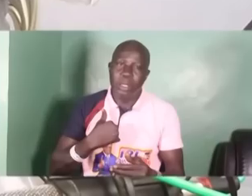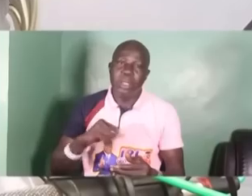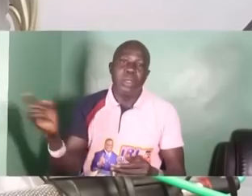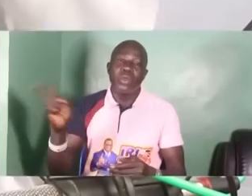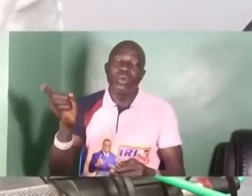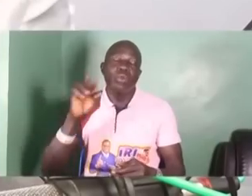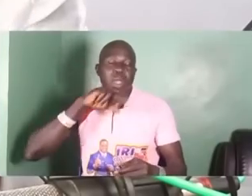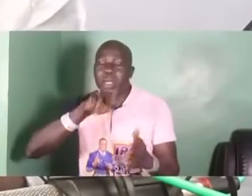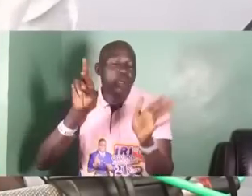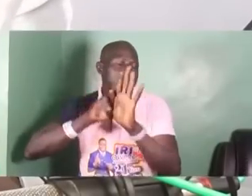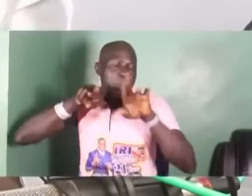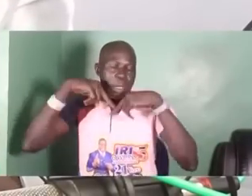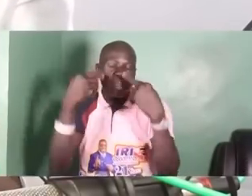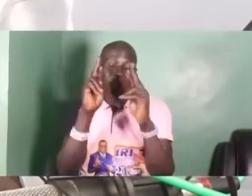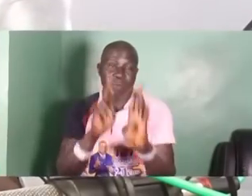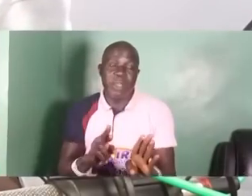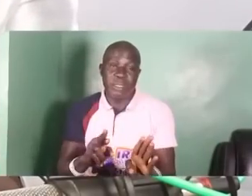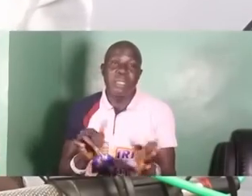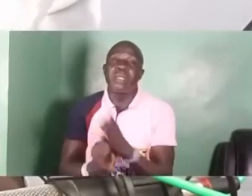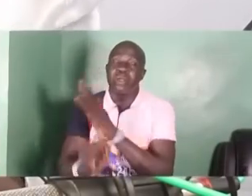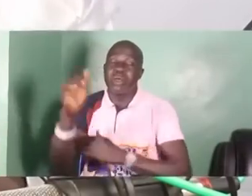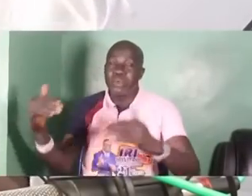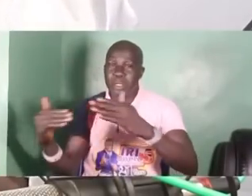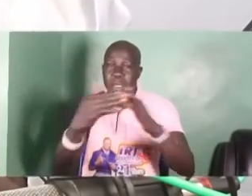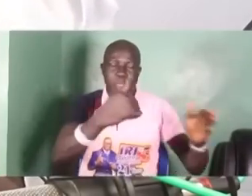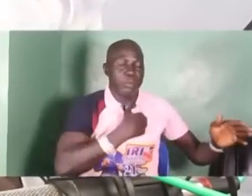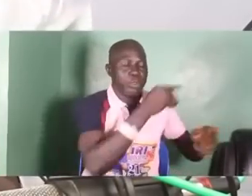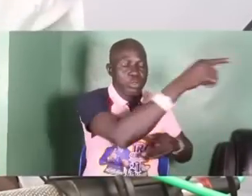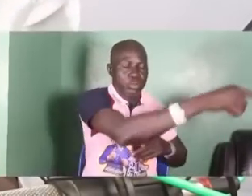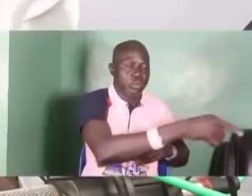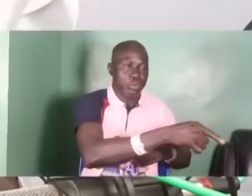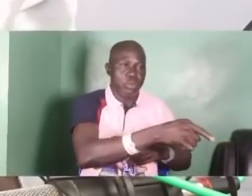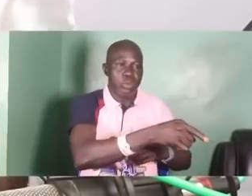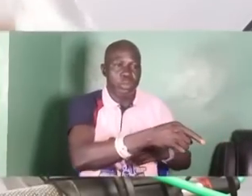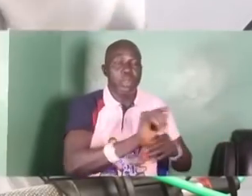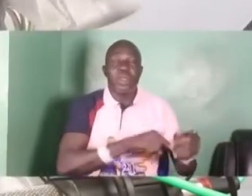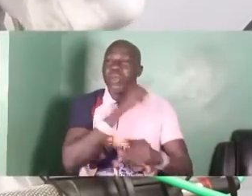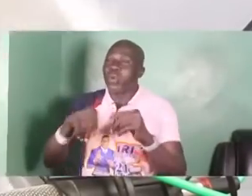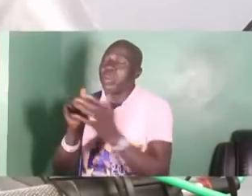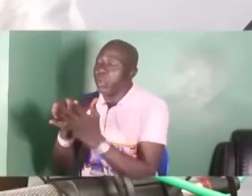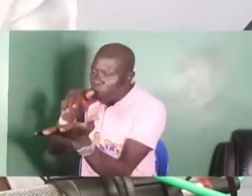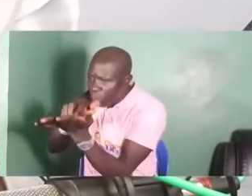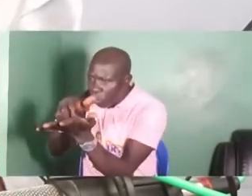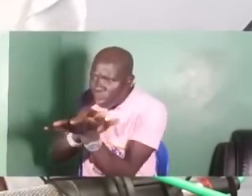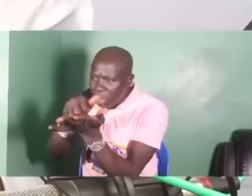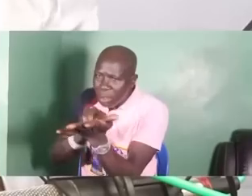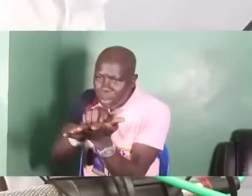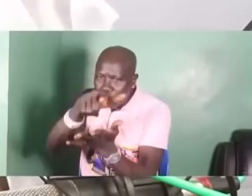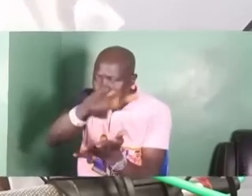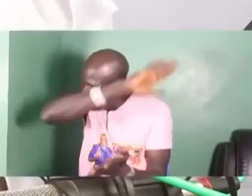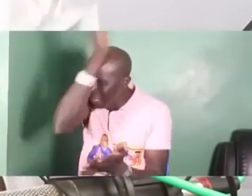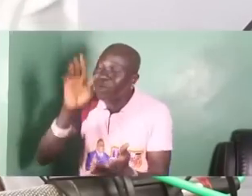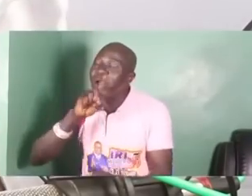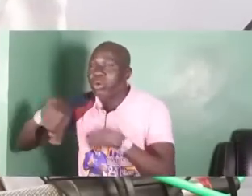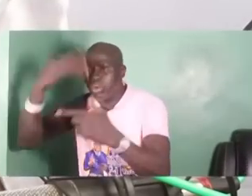walk up. Bus stop, tell them you are light at the far. Because I'm a person, or you tell them Shebeba. They will alight to them. I'll come up with the AP bus stop. Some people call